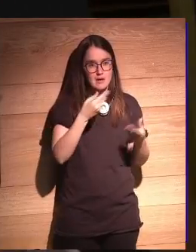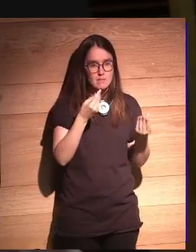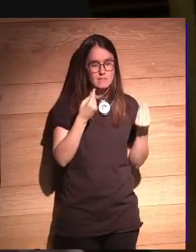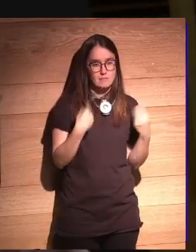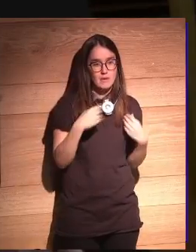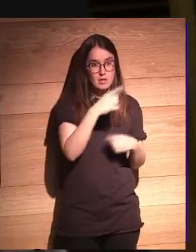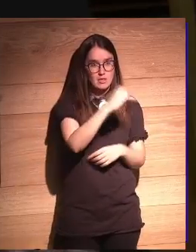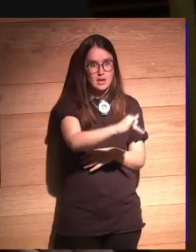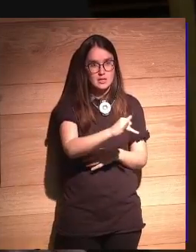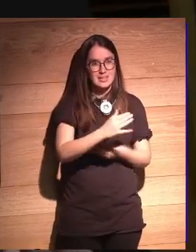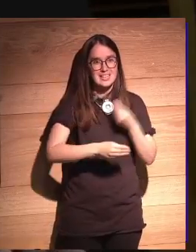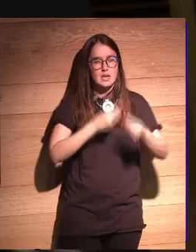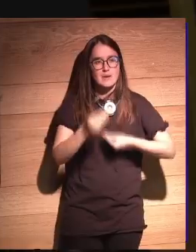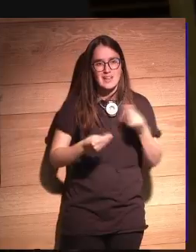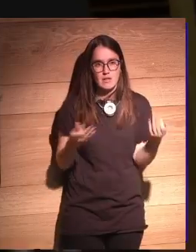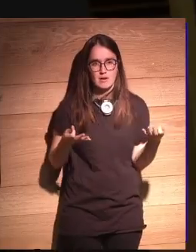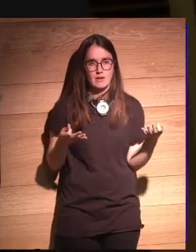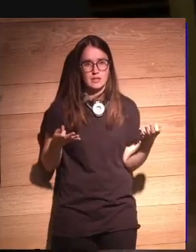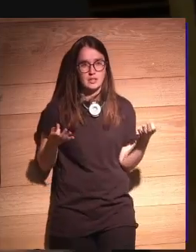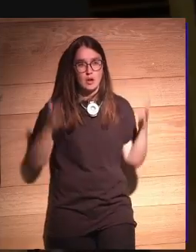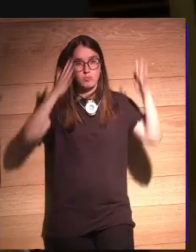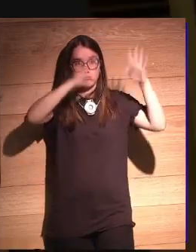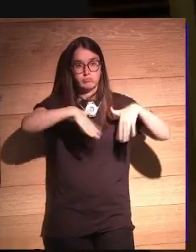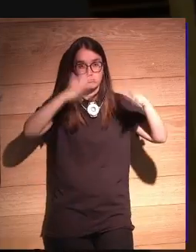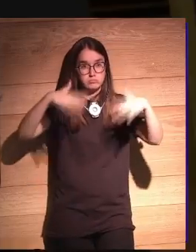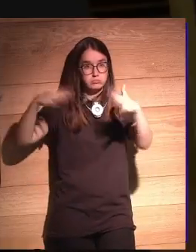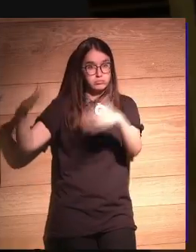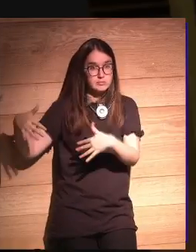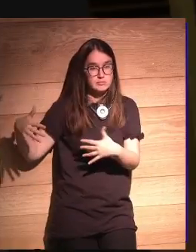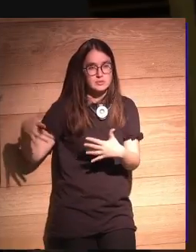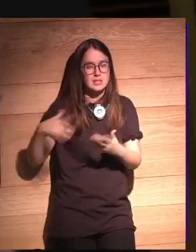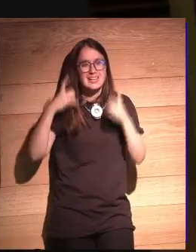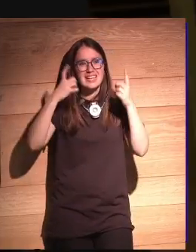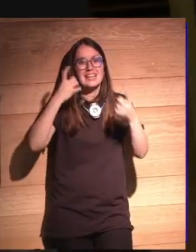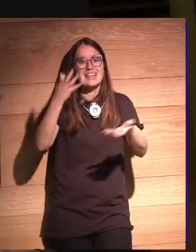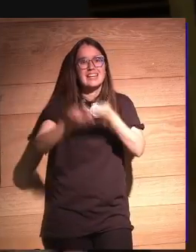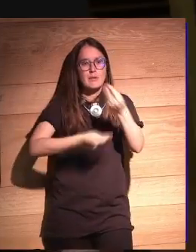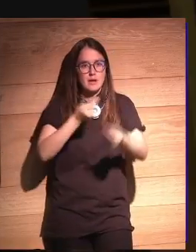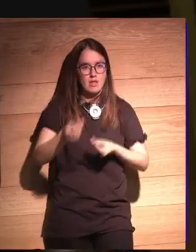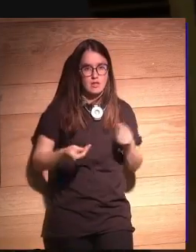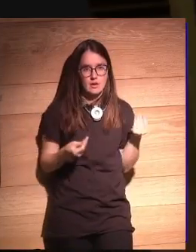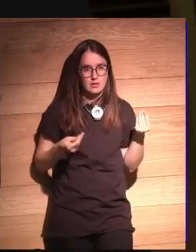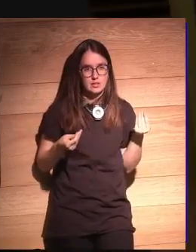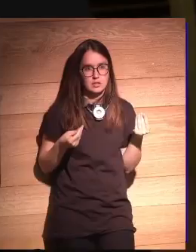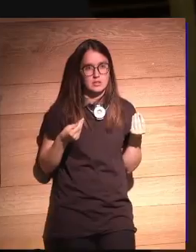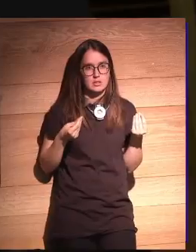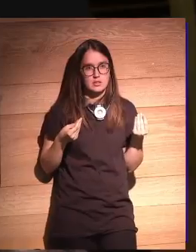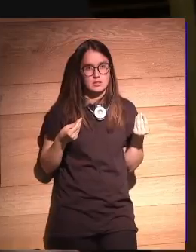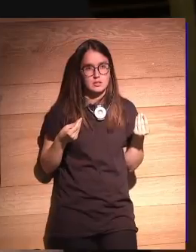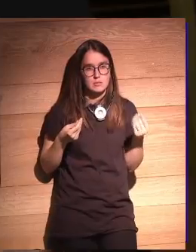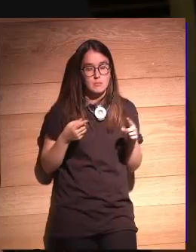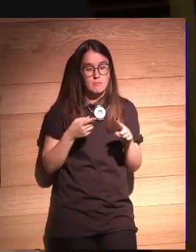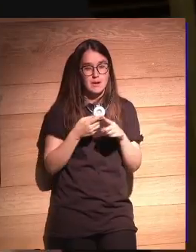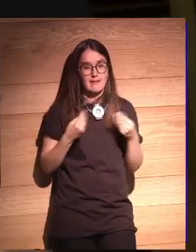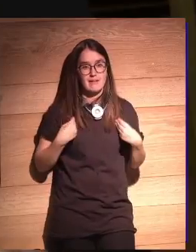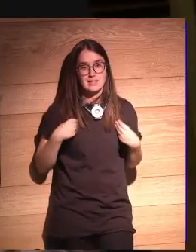to maintain that scarcity, because those houses will be there. Will they tear them down? What will they